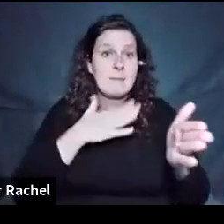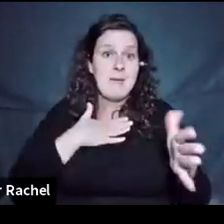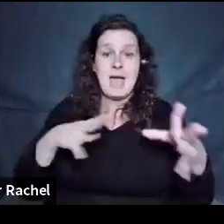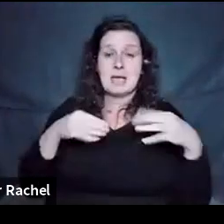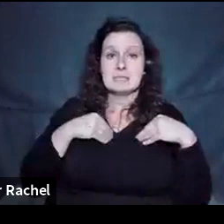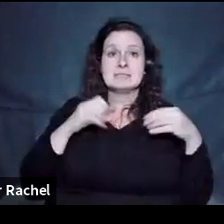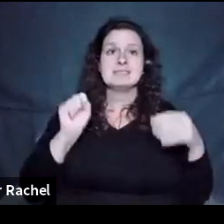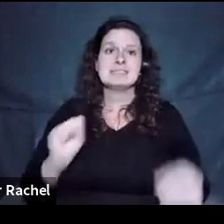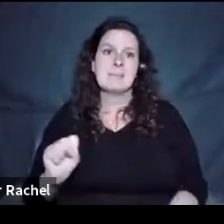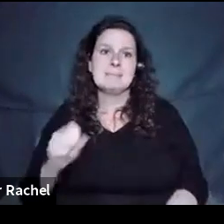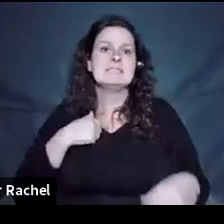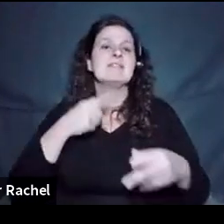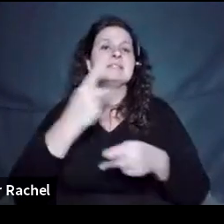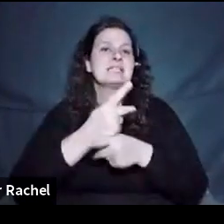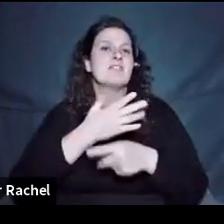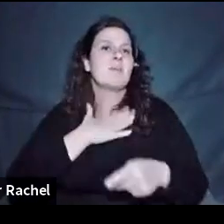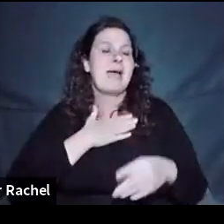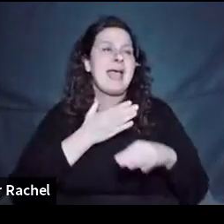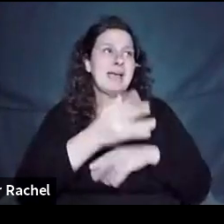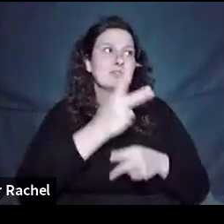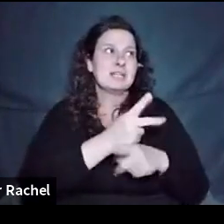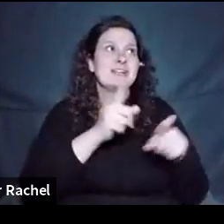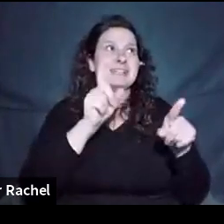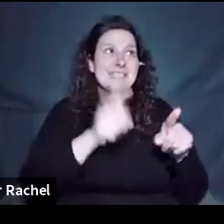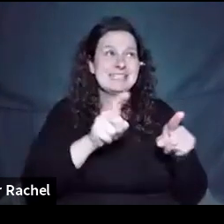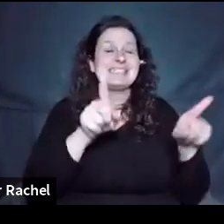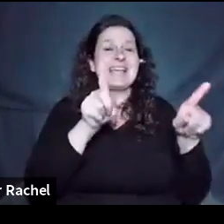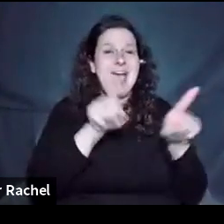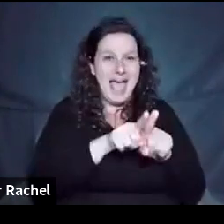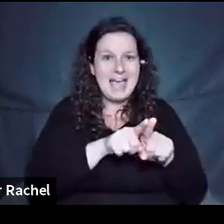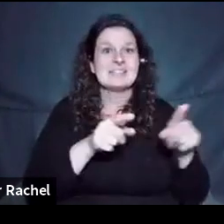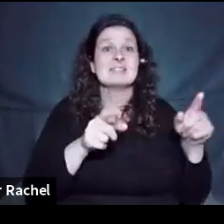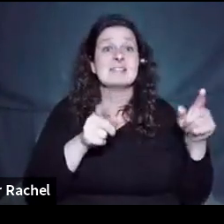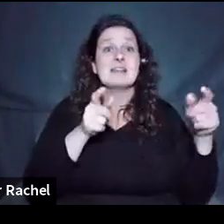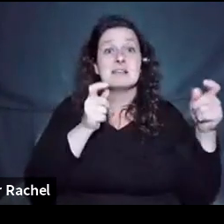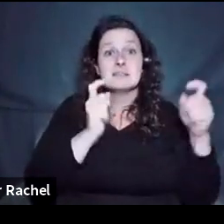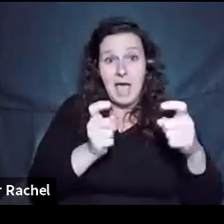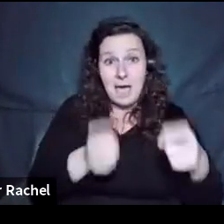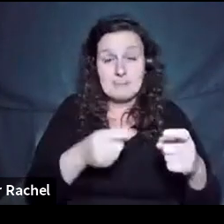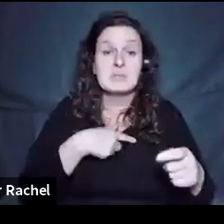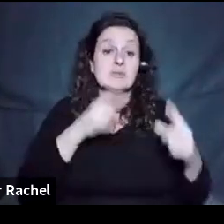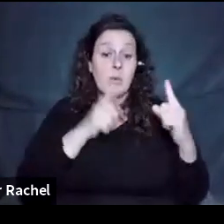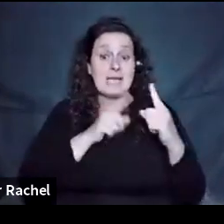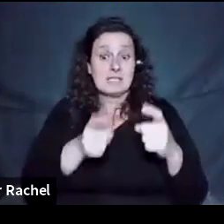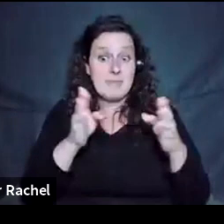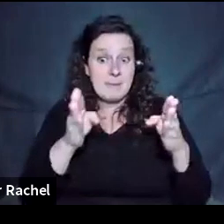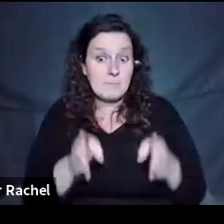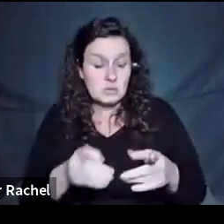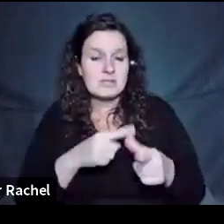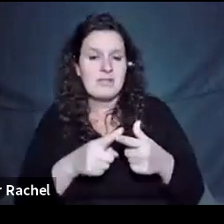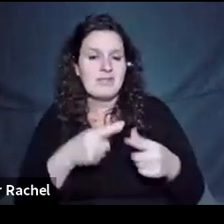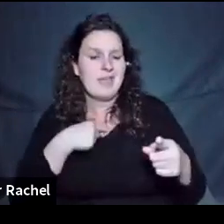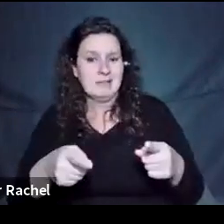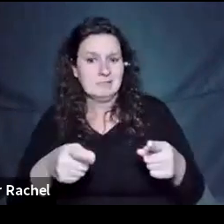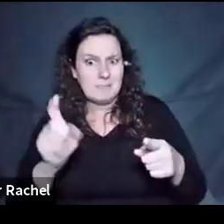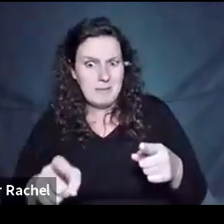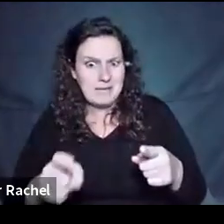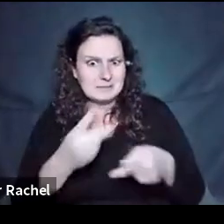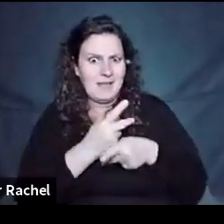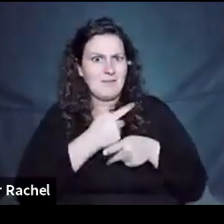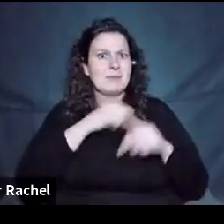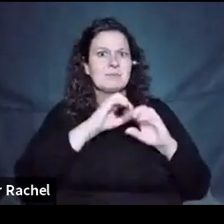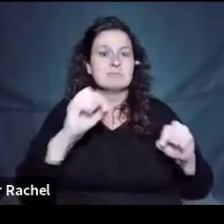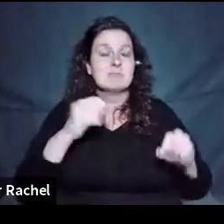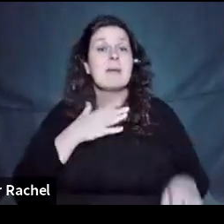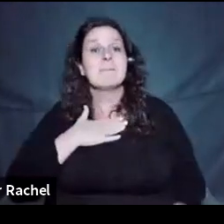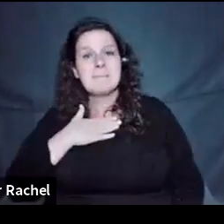my aftercare needs as a top. I don't ask that of anyone that I am topping. My submissive takes joy in providing that service